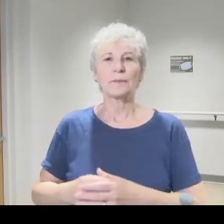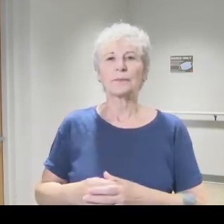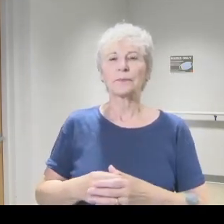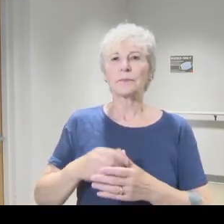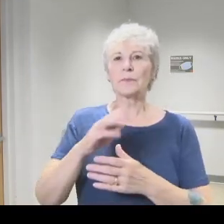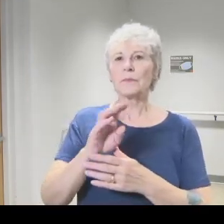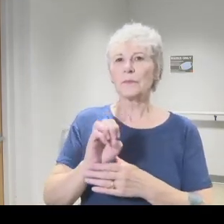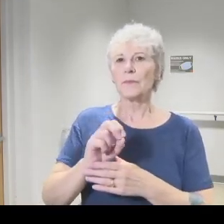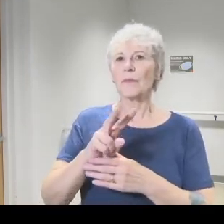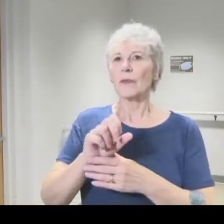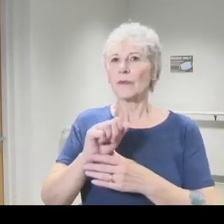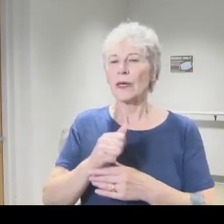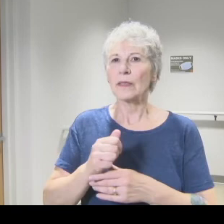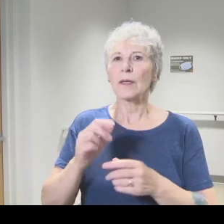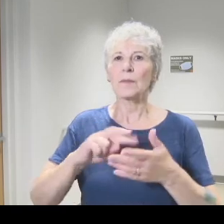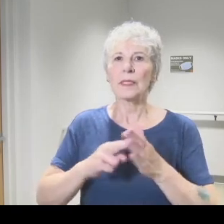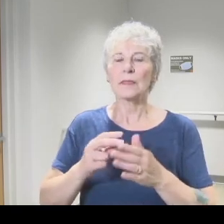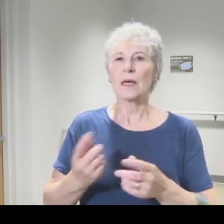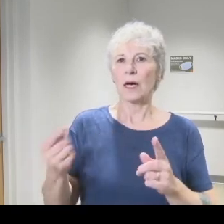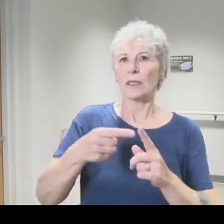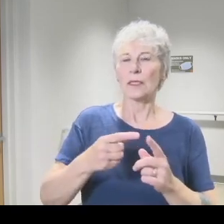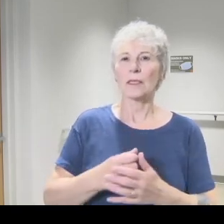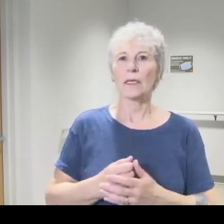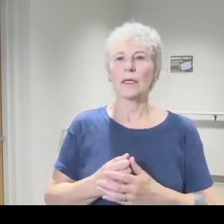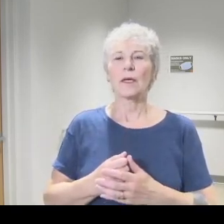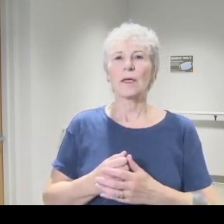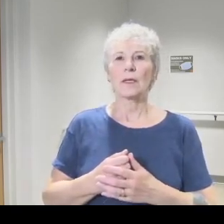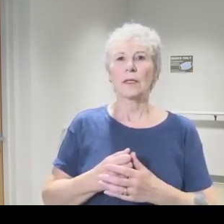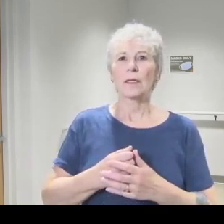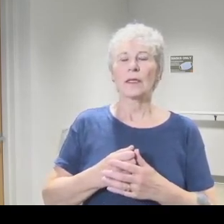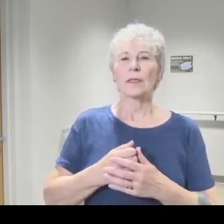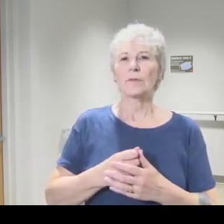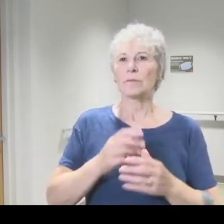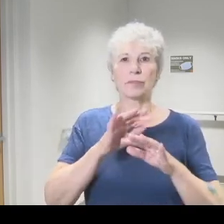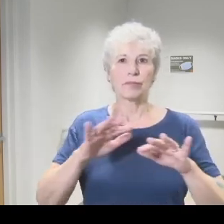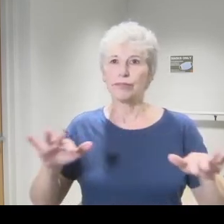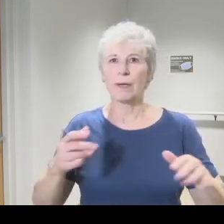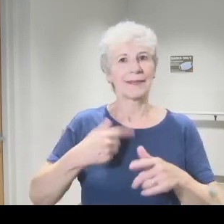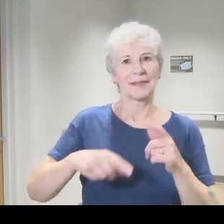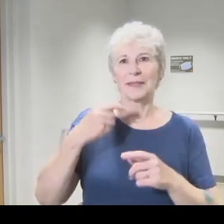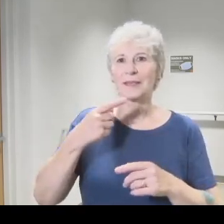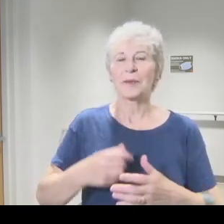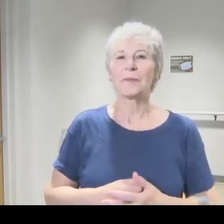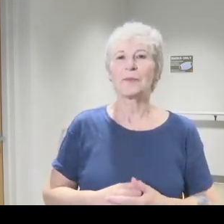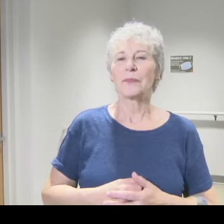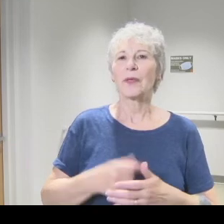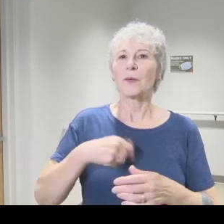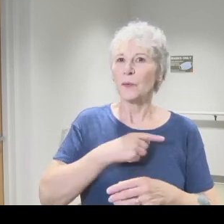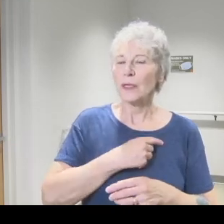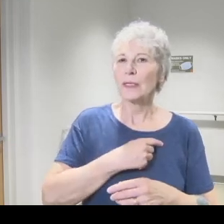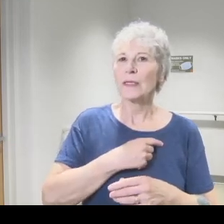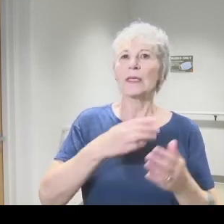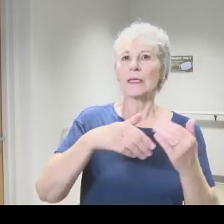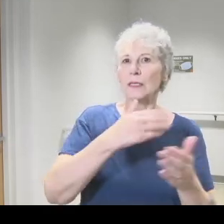which means until, on there. So now you have jajohesapeve, one word, jajohesapeve. And it basically means we each